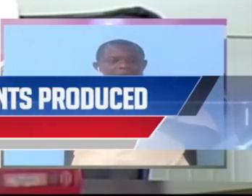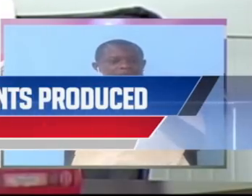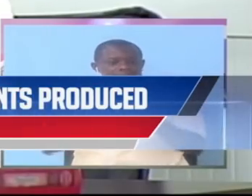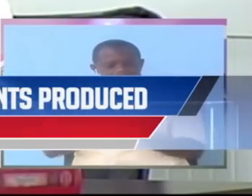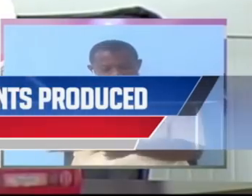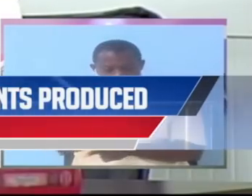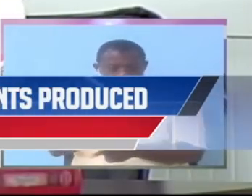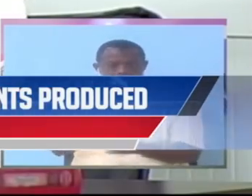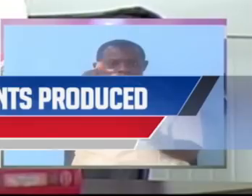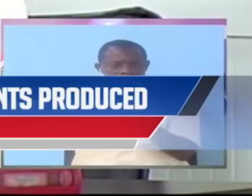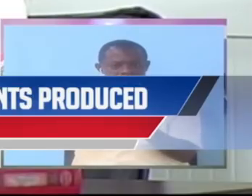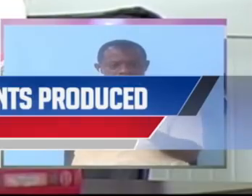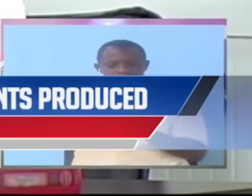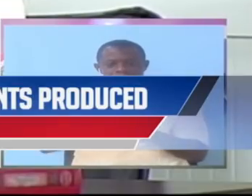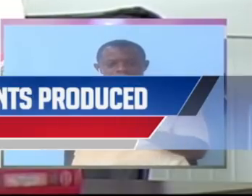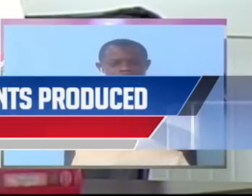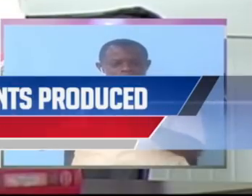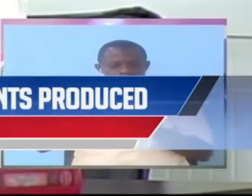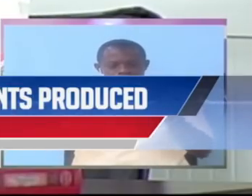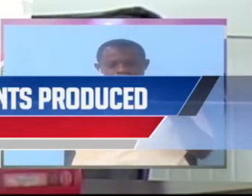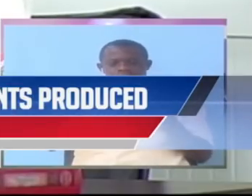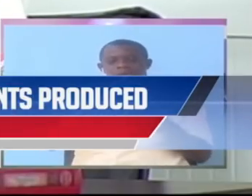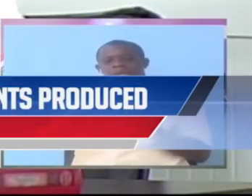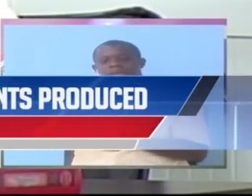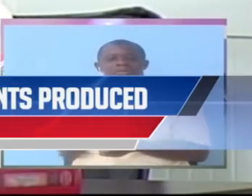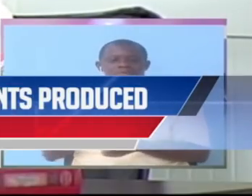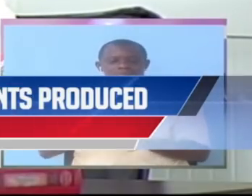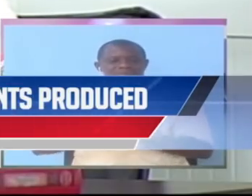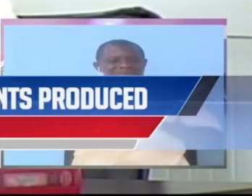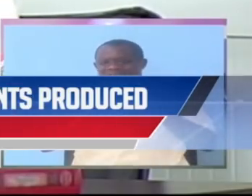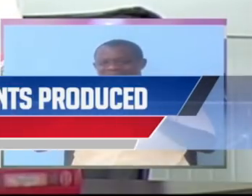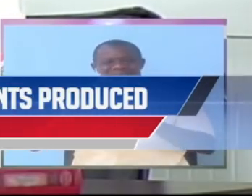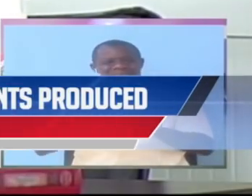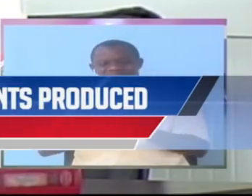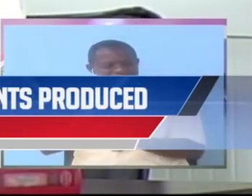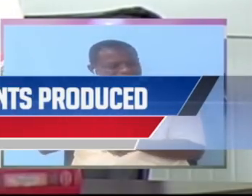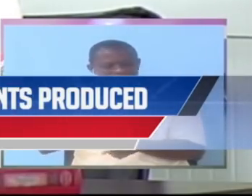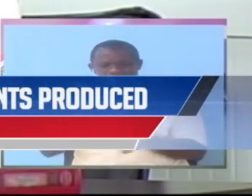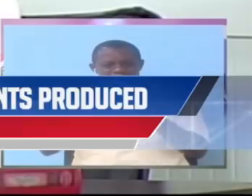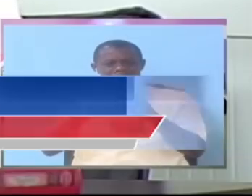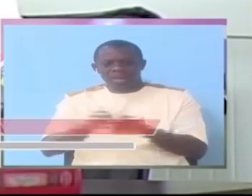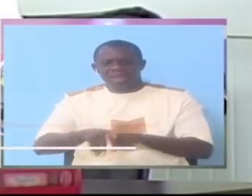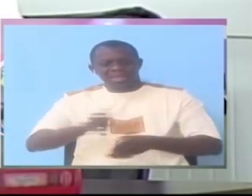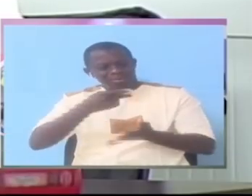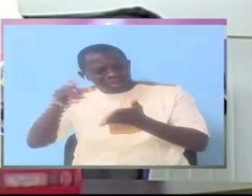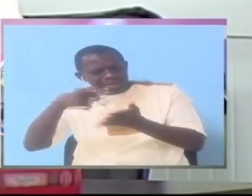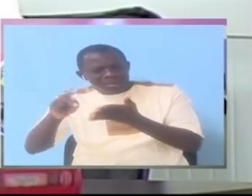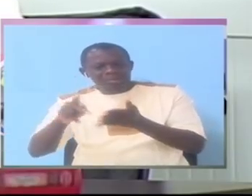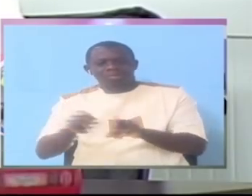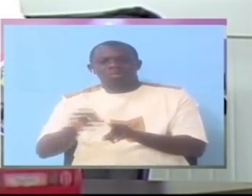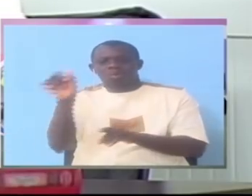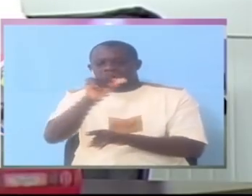the NSS and rose to the rank of Director of Operations in the Second Republic. He told the TRRC that he was called and ordered by